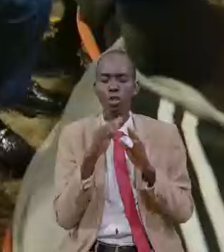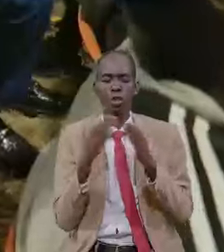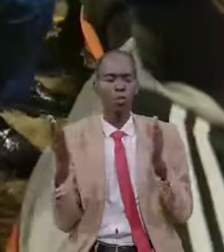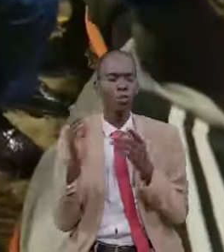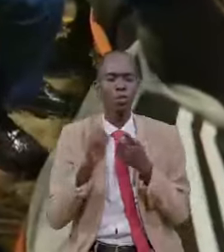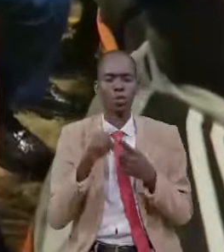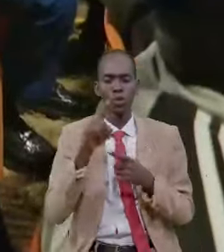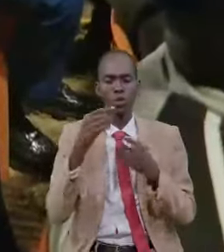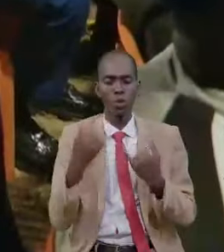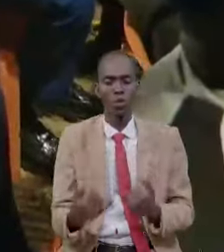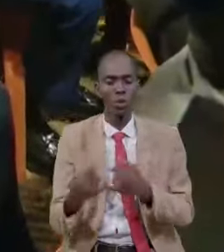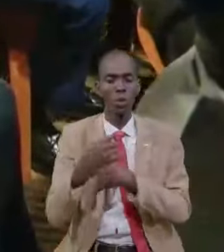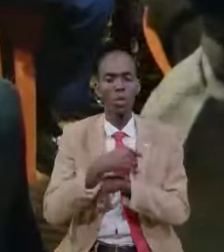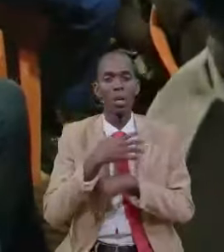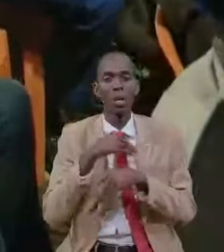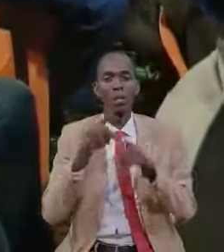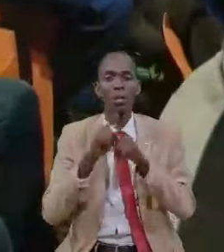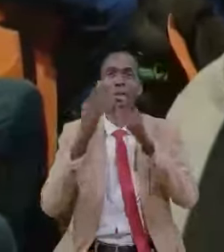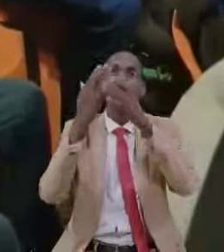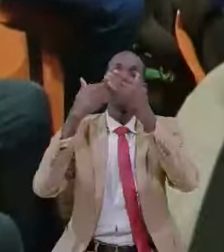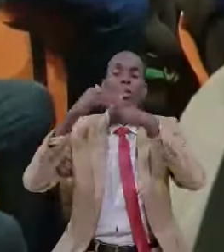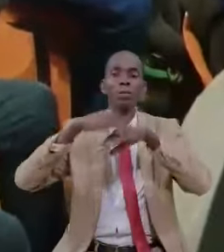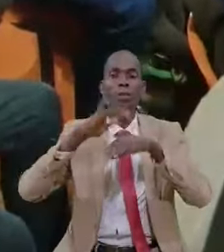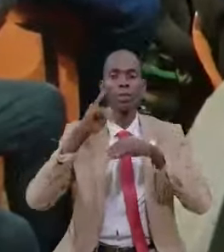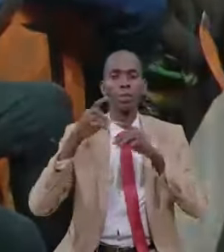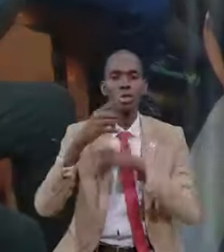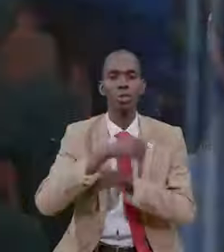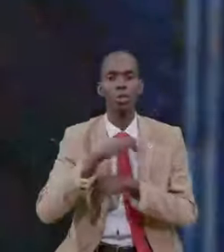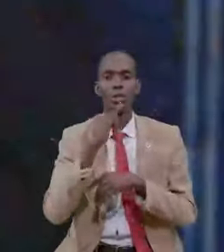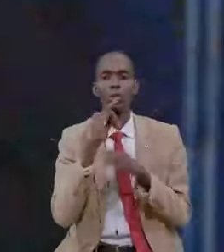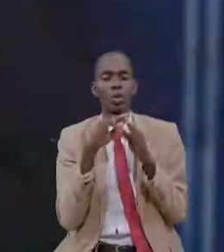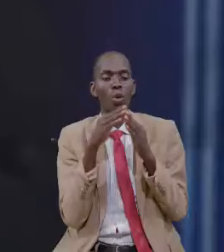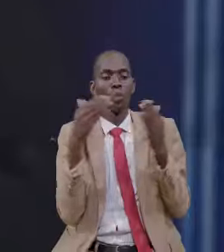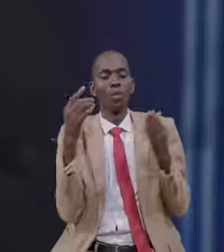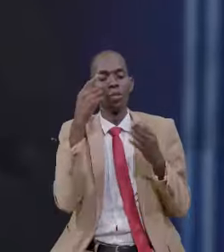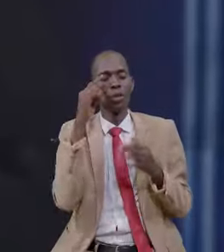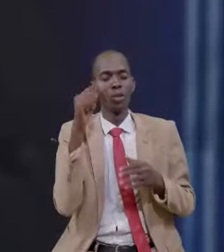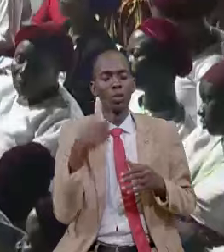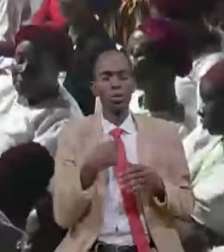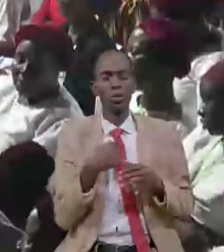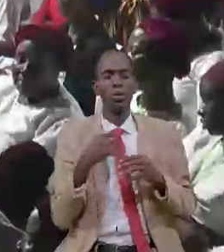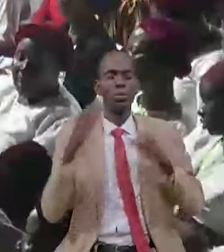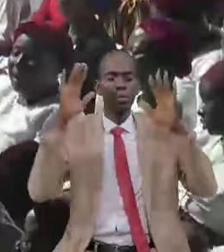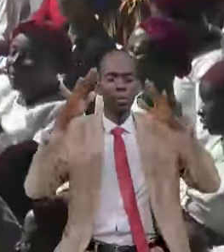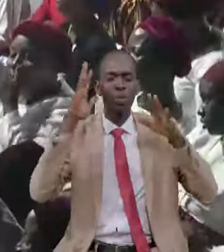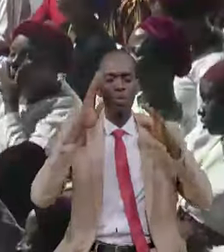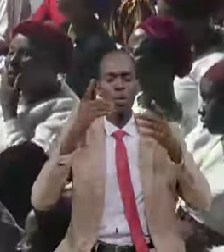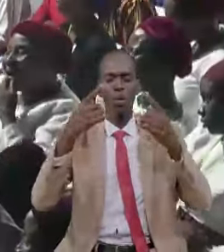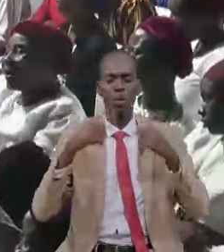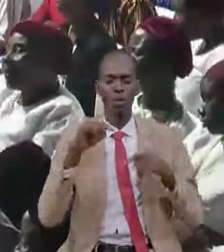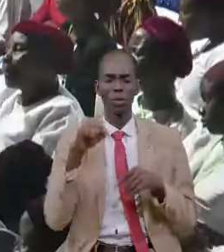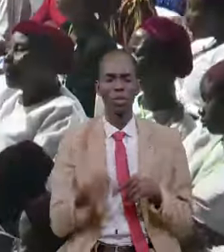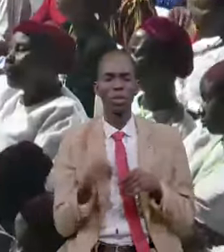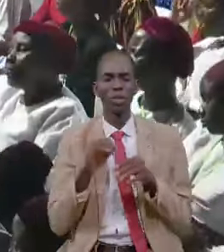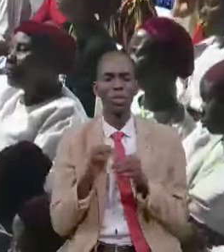And as the door of heaven is open for you, miracles will come down. The